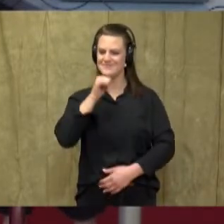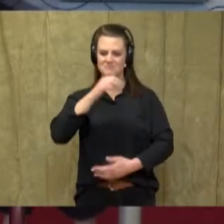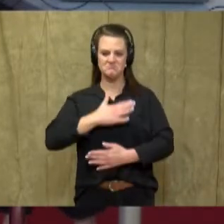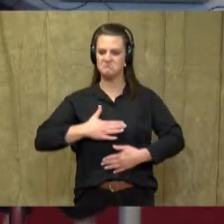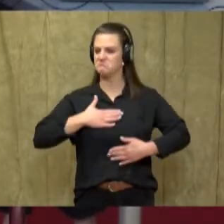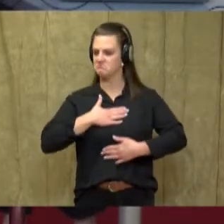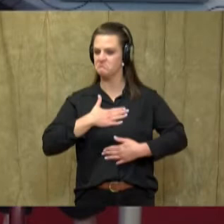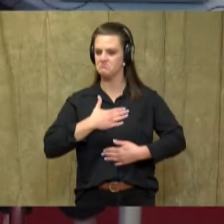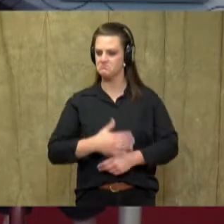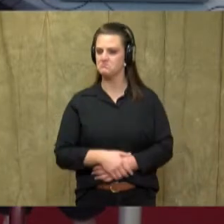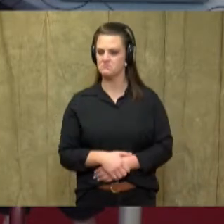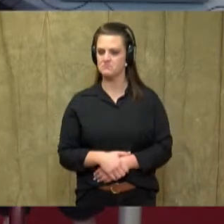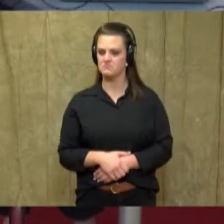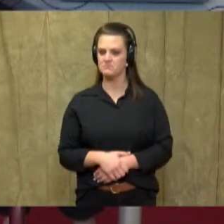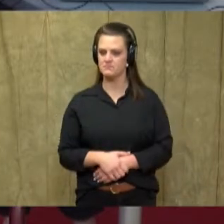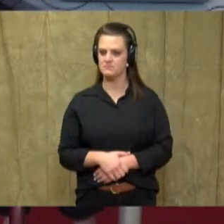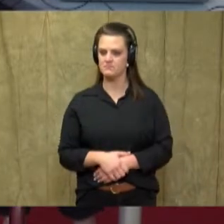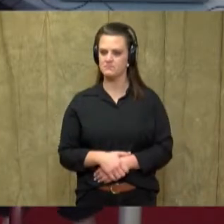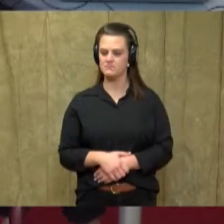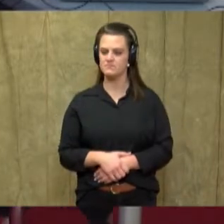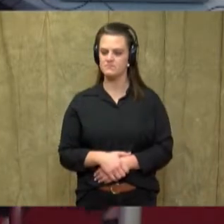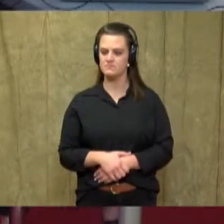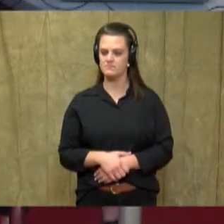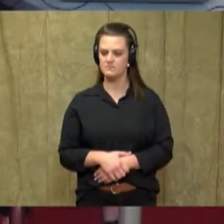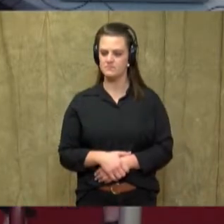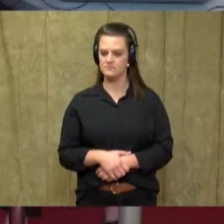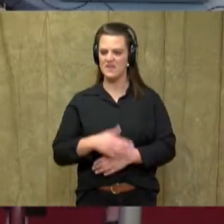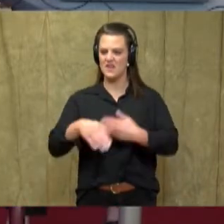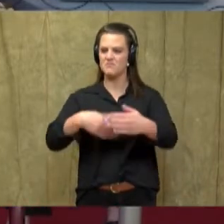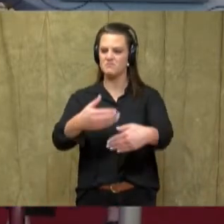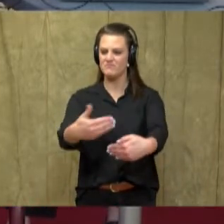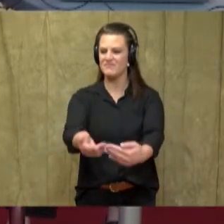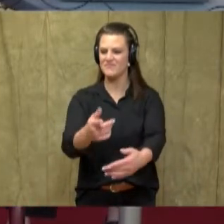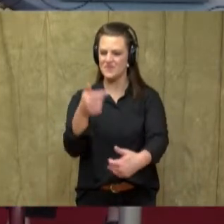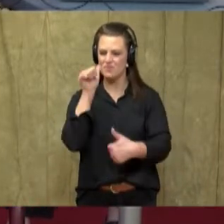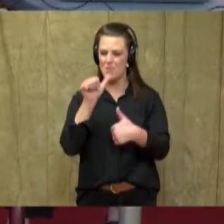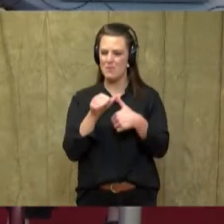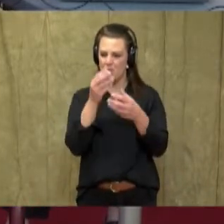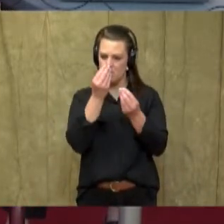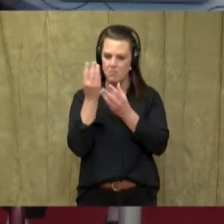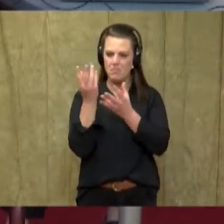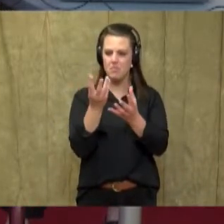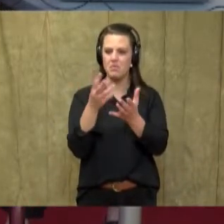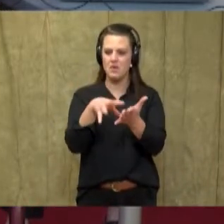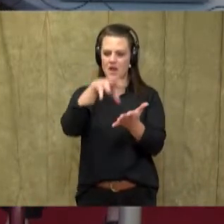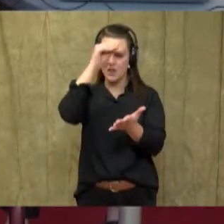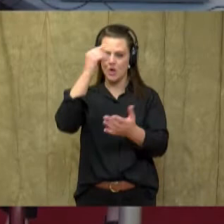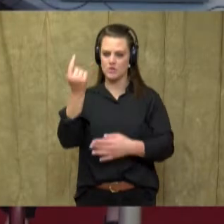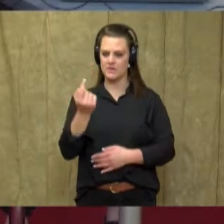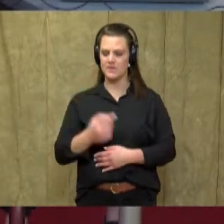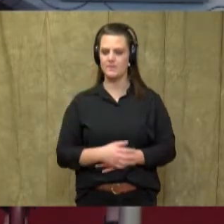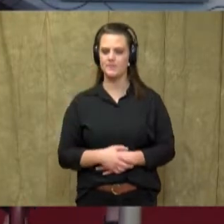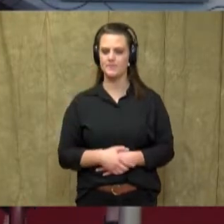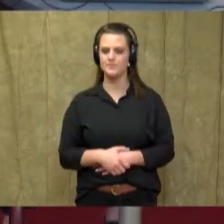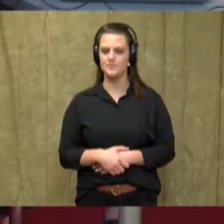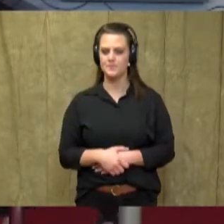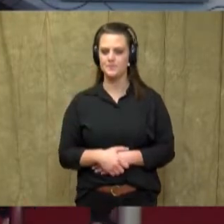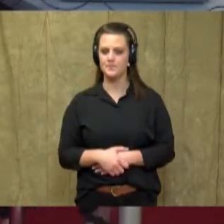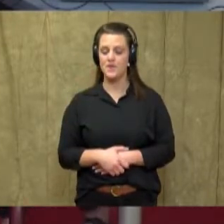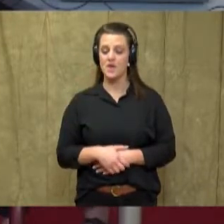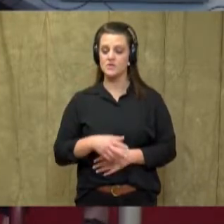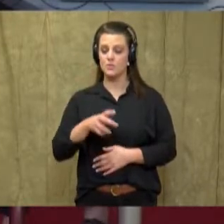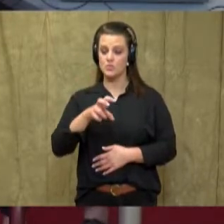reading this text and throughout the next few weeks. So the name of this is The Travels of